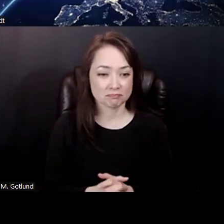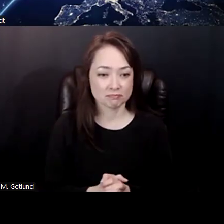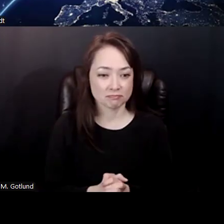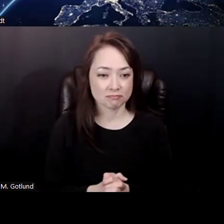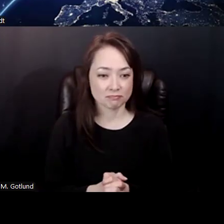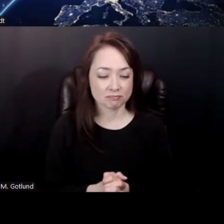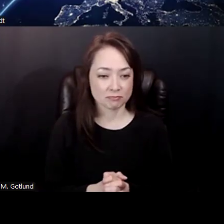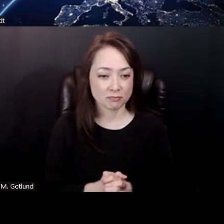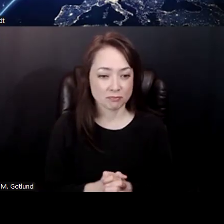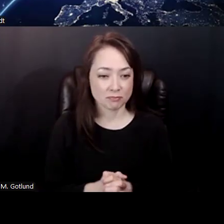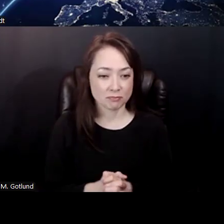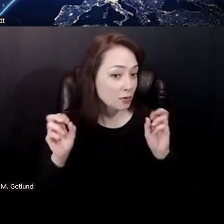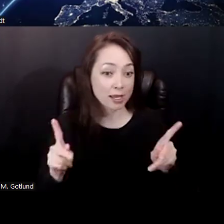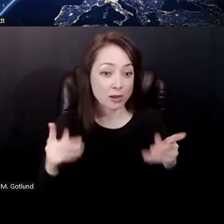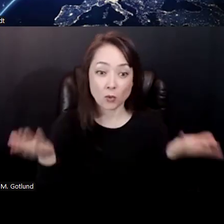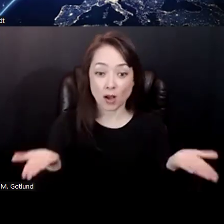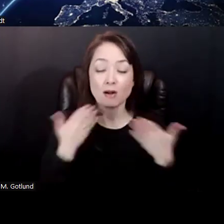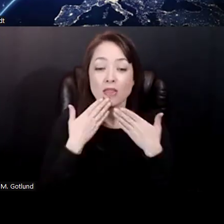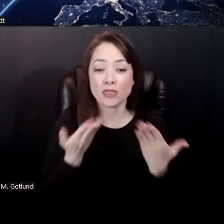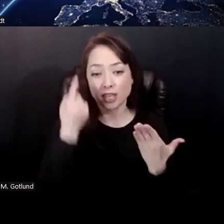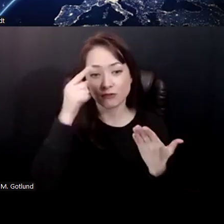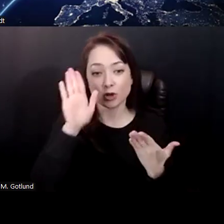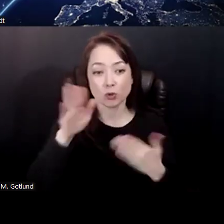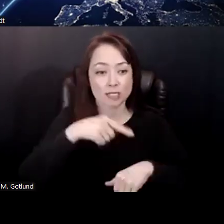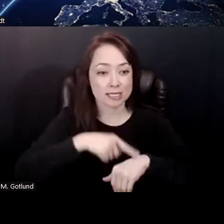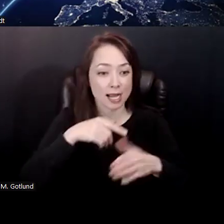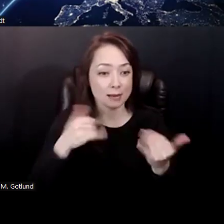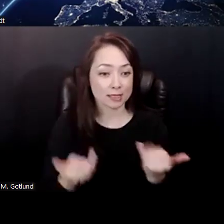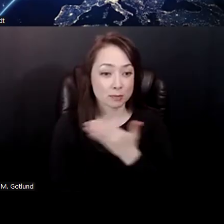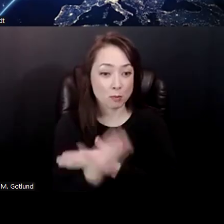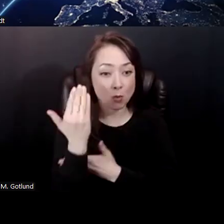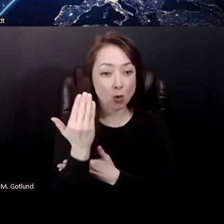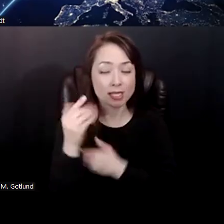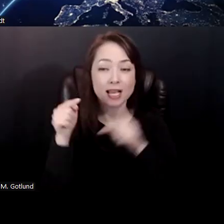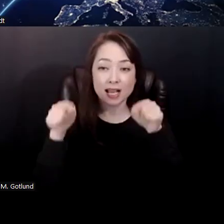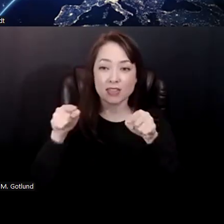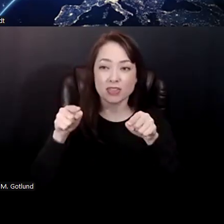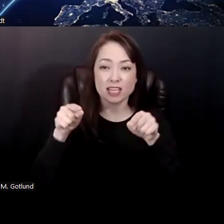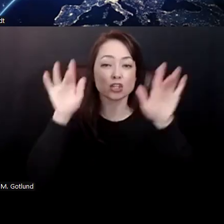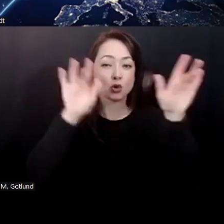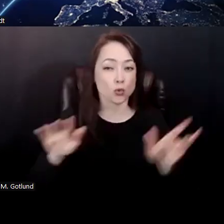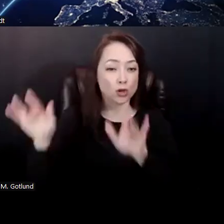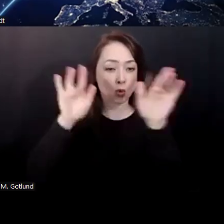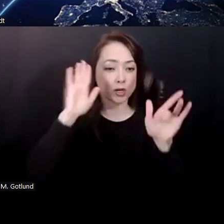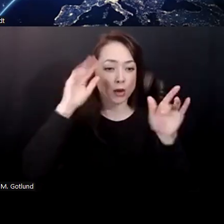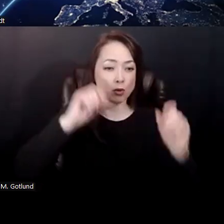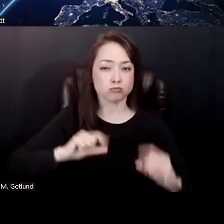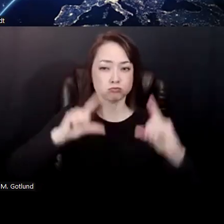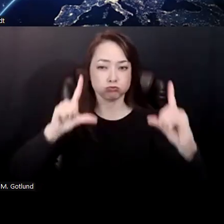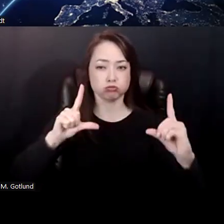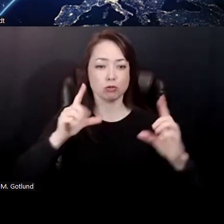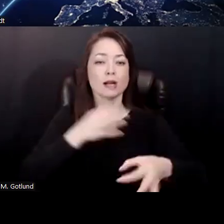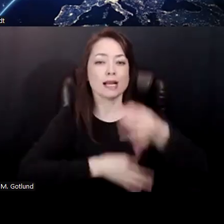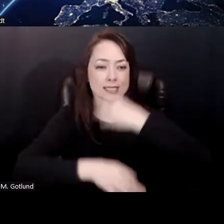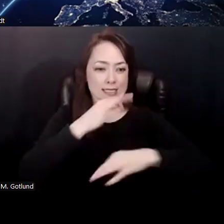All right. Well, thank you for your time this morning. This will be recorded. I will put this up in place of the link for this. And